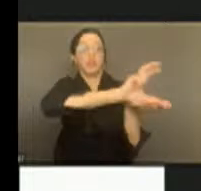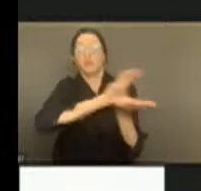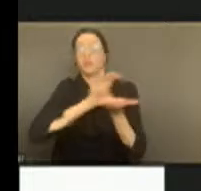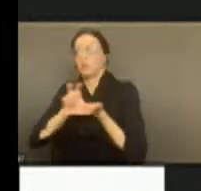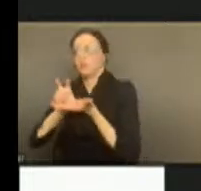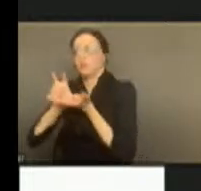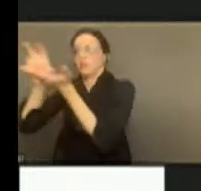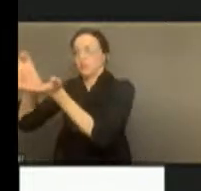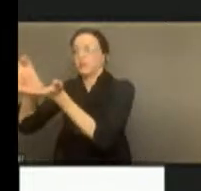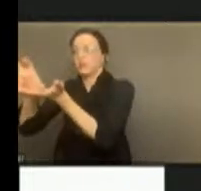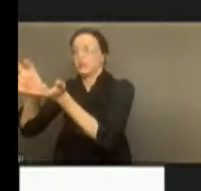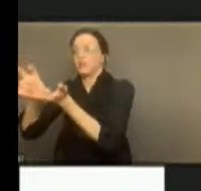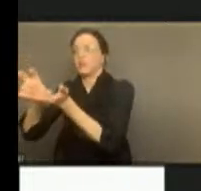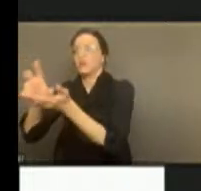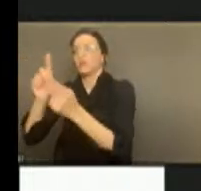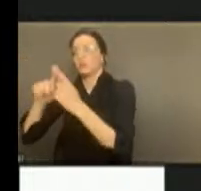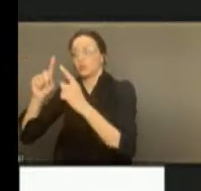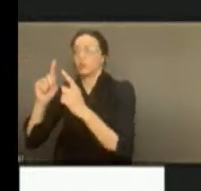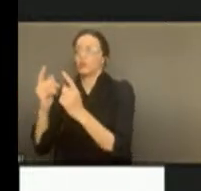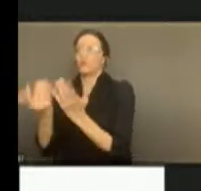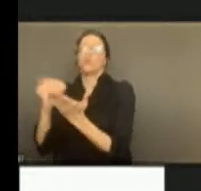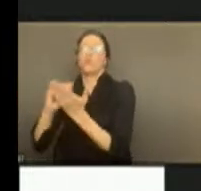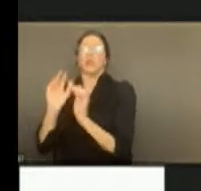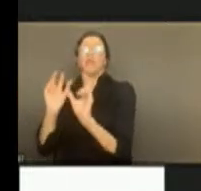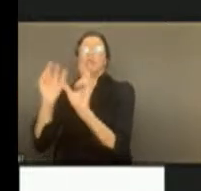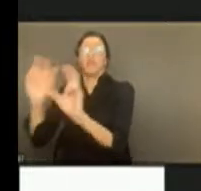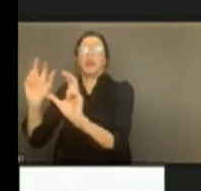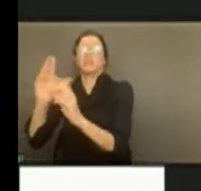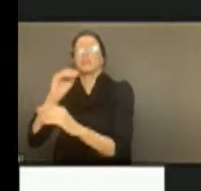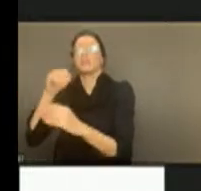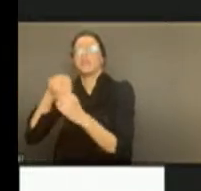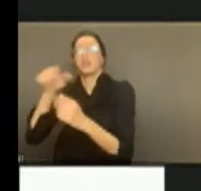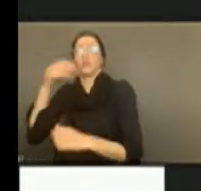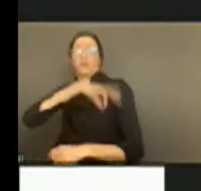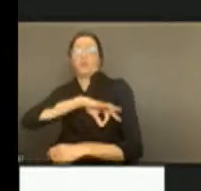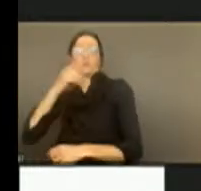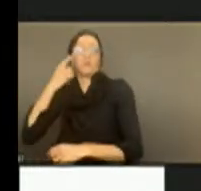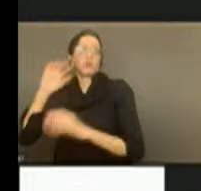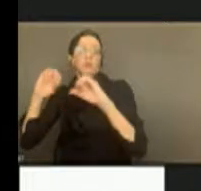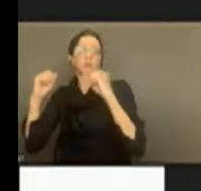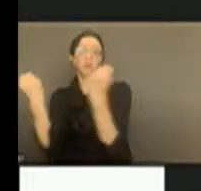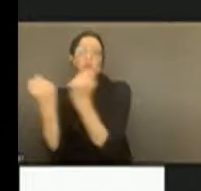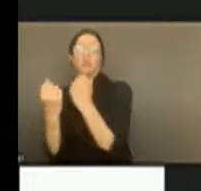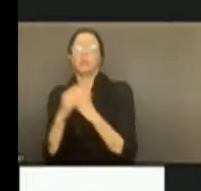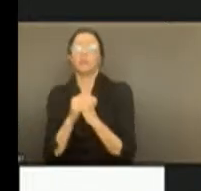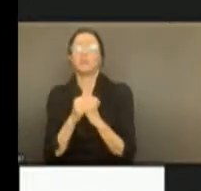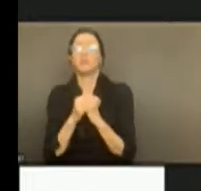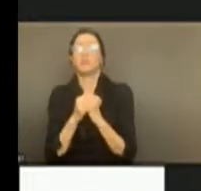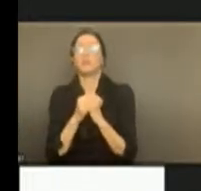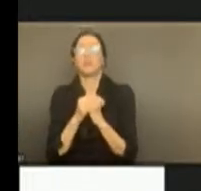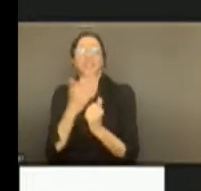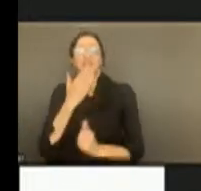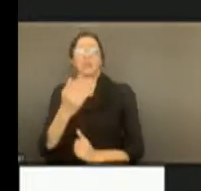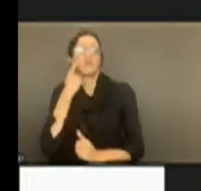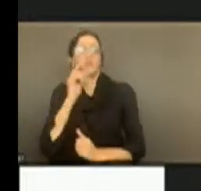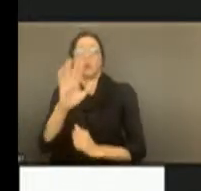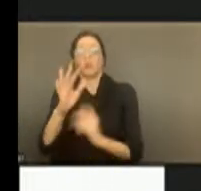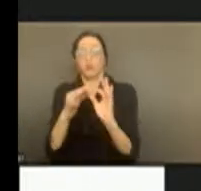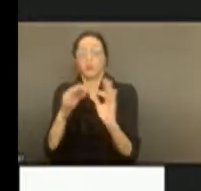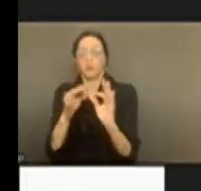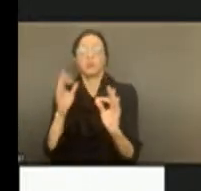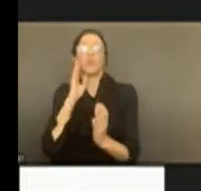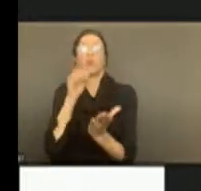Thank you, David, for your comments. Your funding priorities and setting will be noted and considered as part